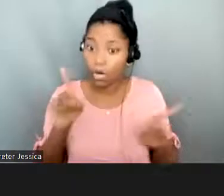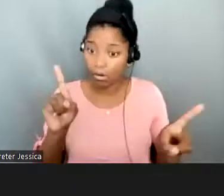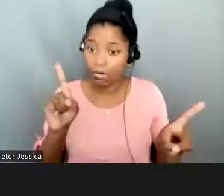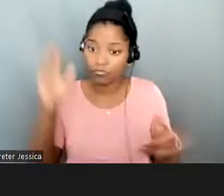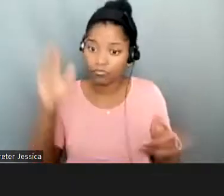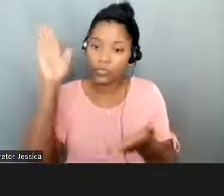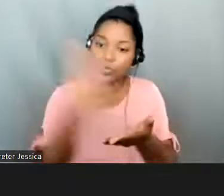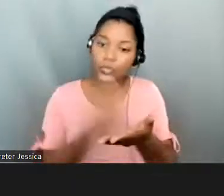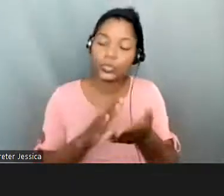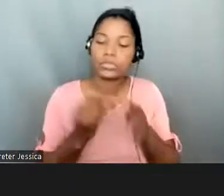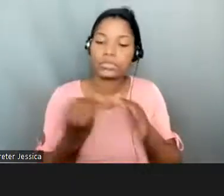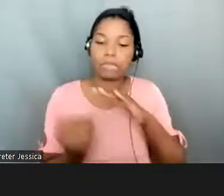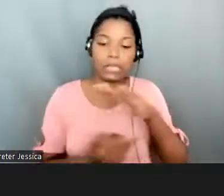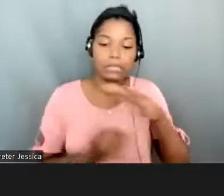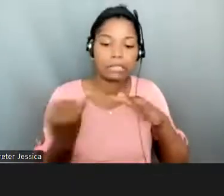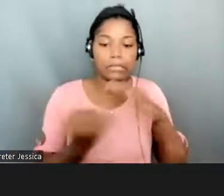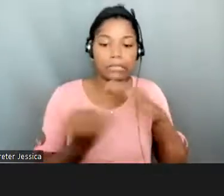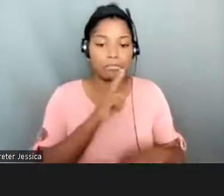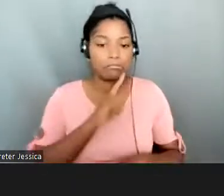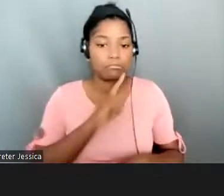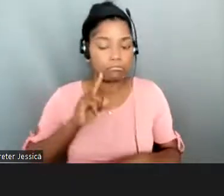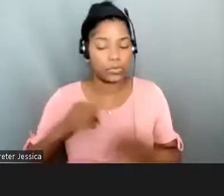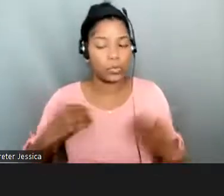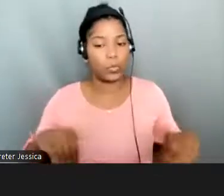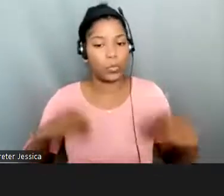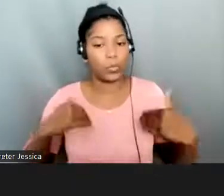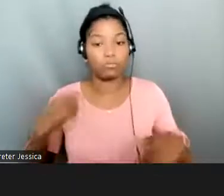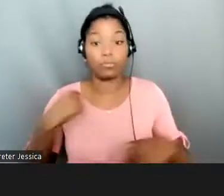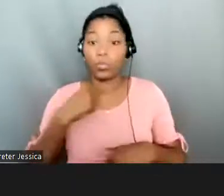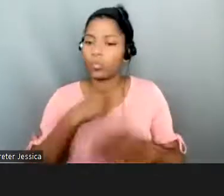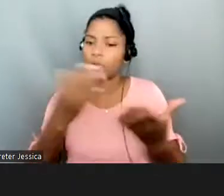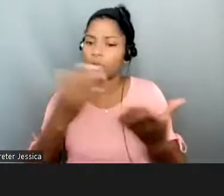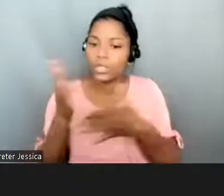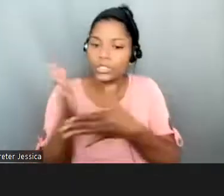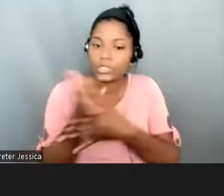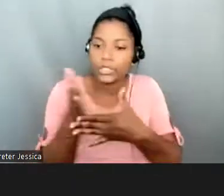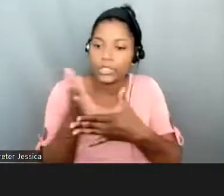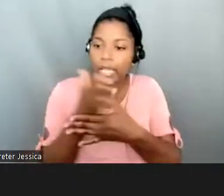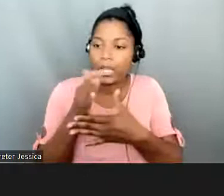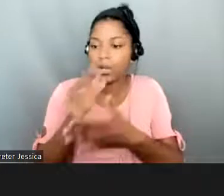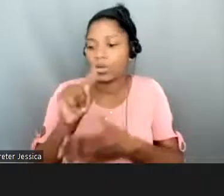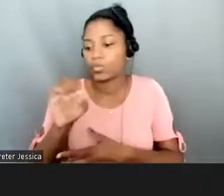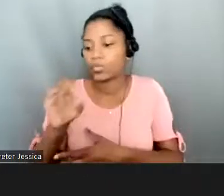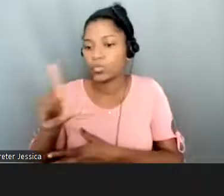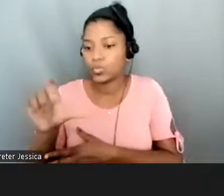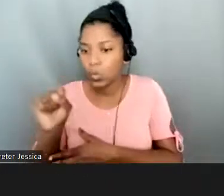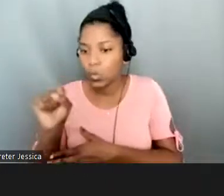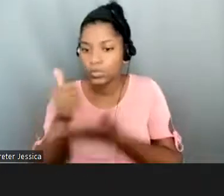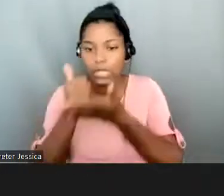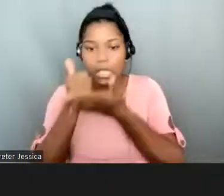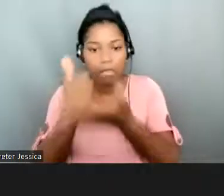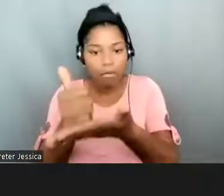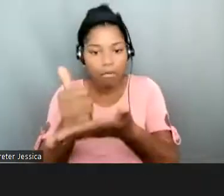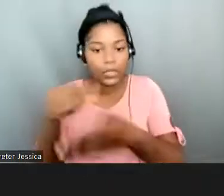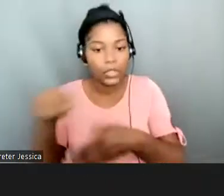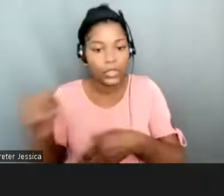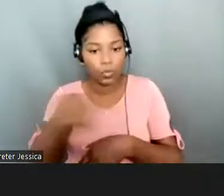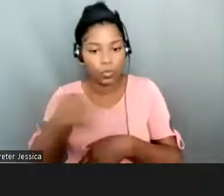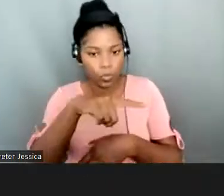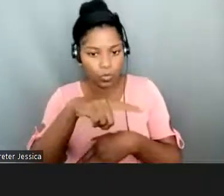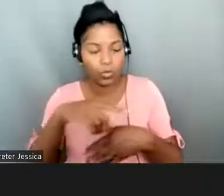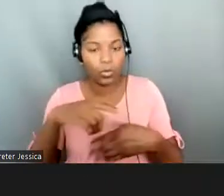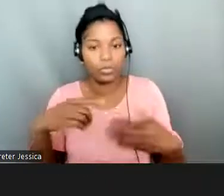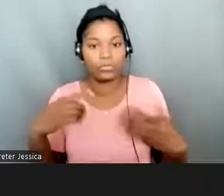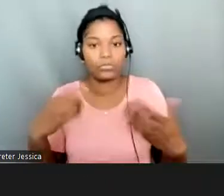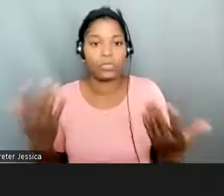social isolation and loneliness, we want to share some tools to help you do your work. So